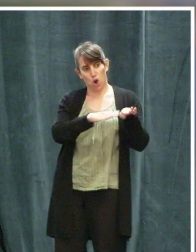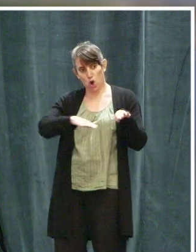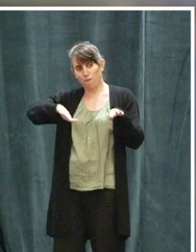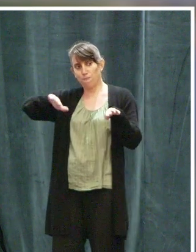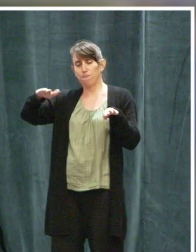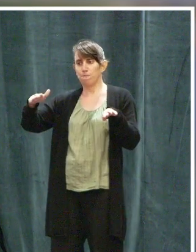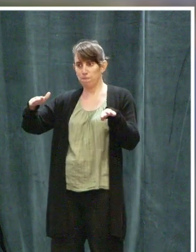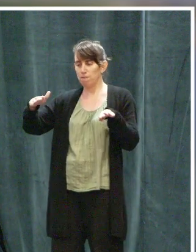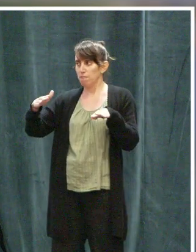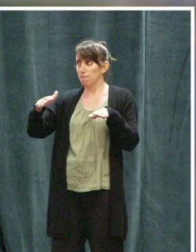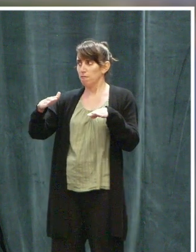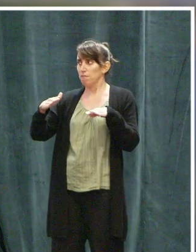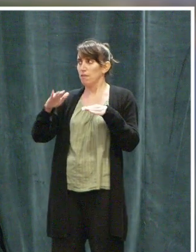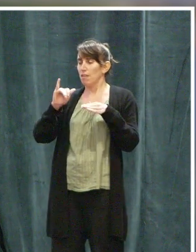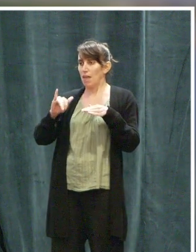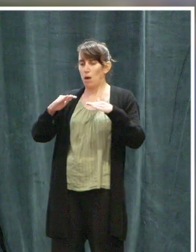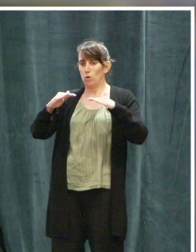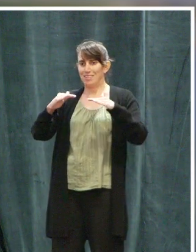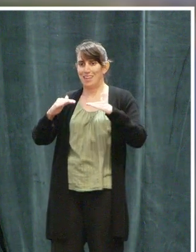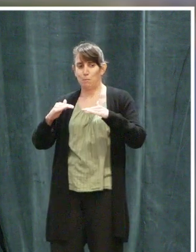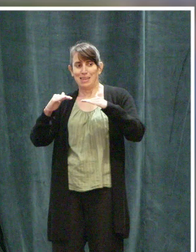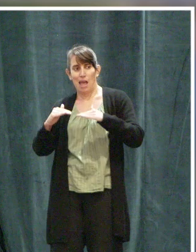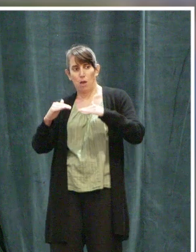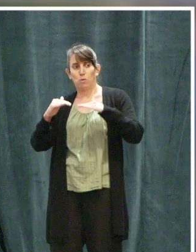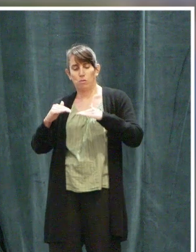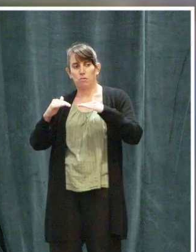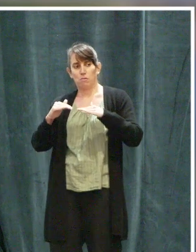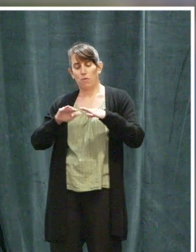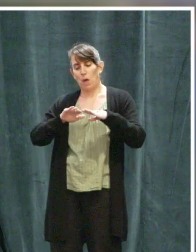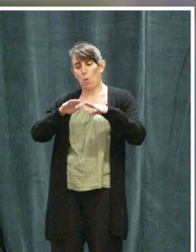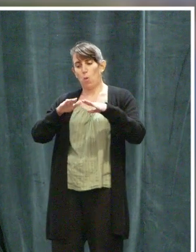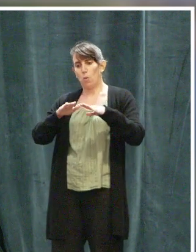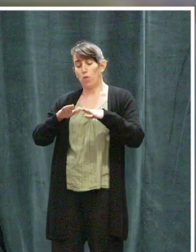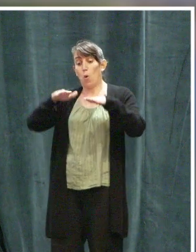that recurve feature does tamp down the wave energy and the